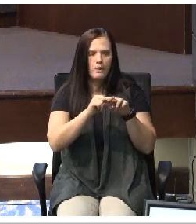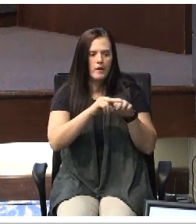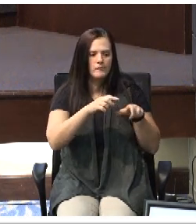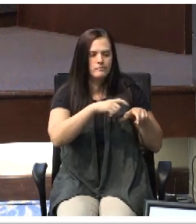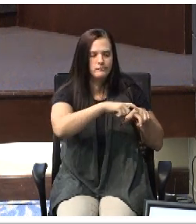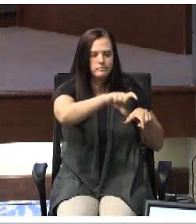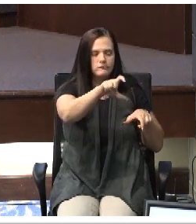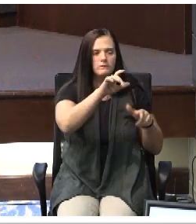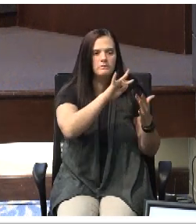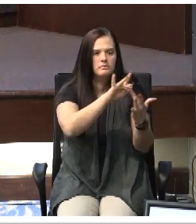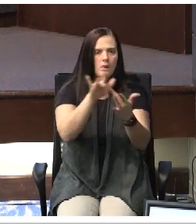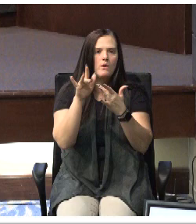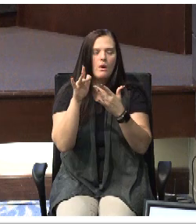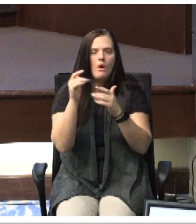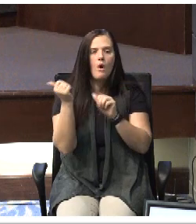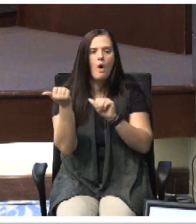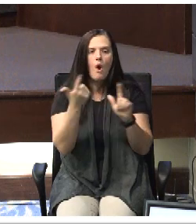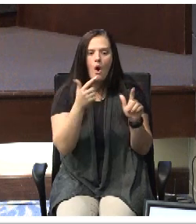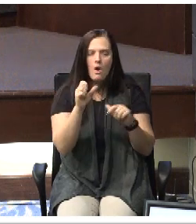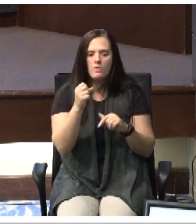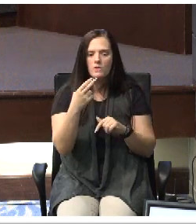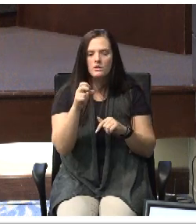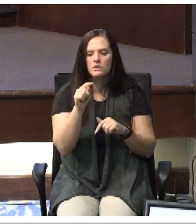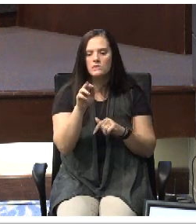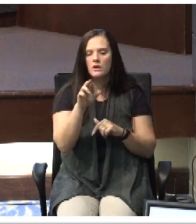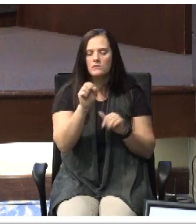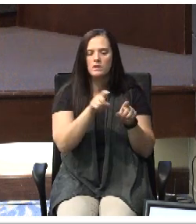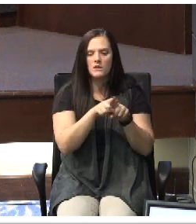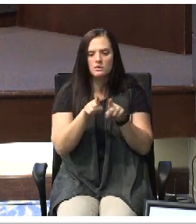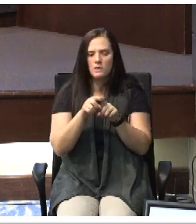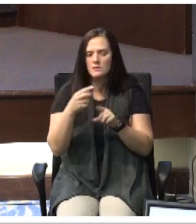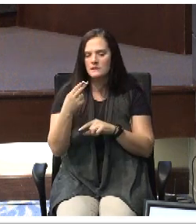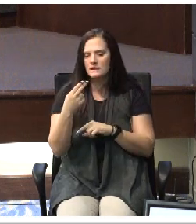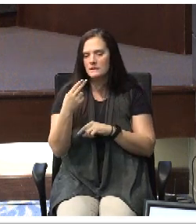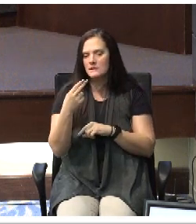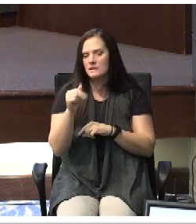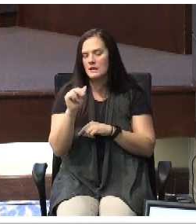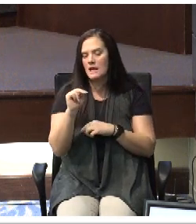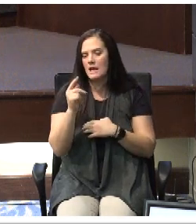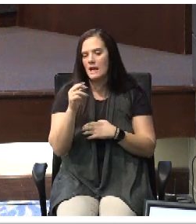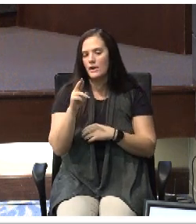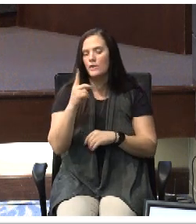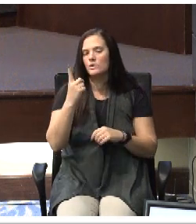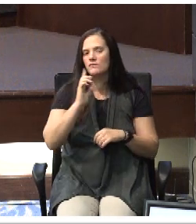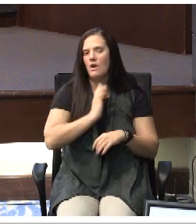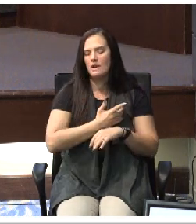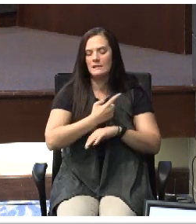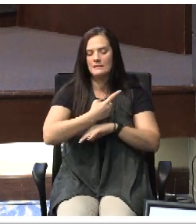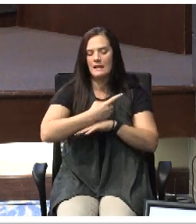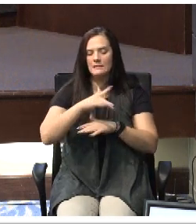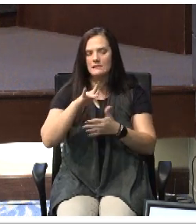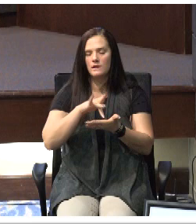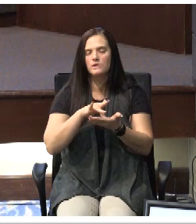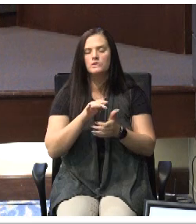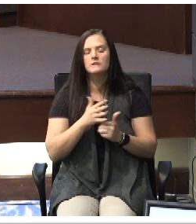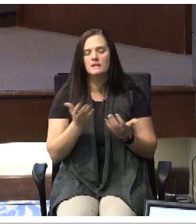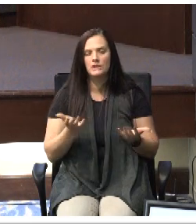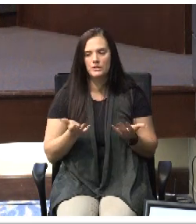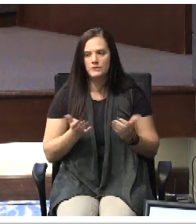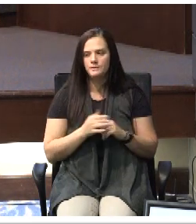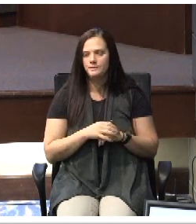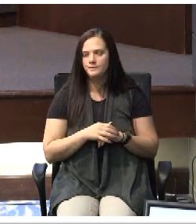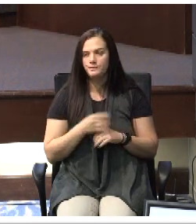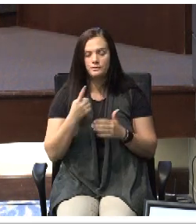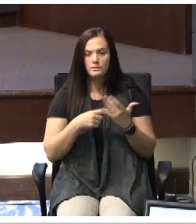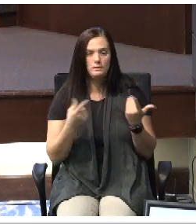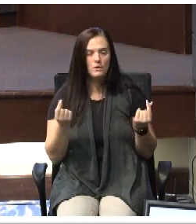at all of the shelters, as well as the hangar, which is one of our day centers here. And